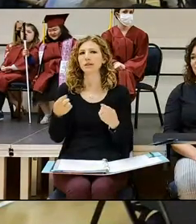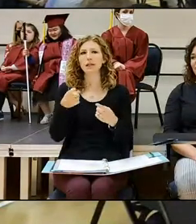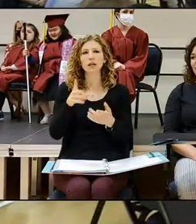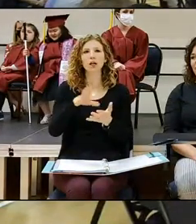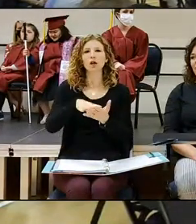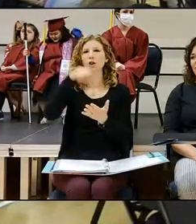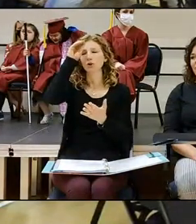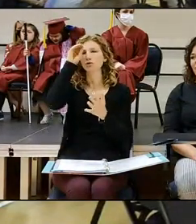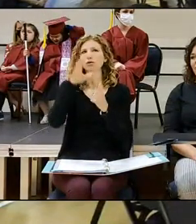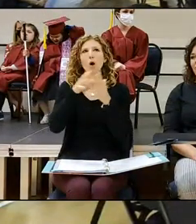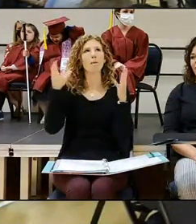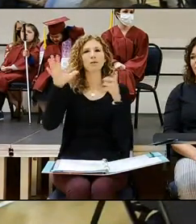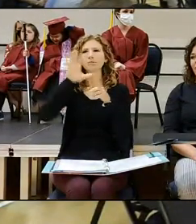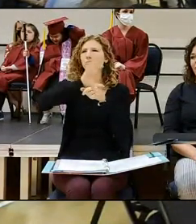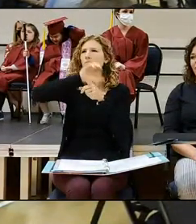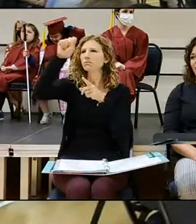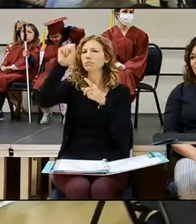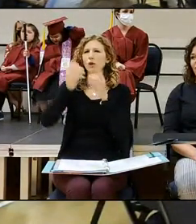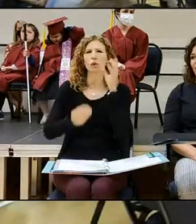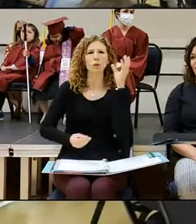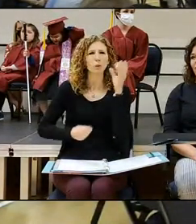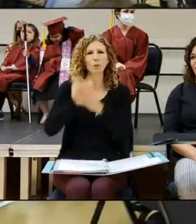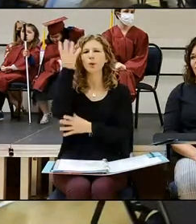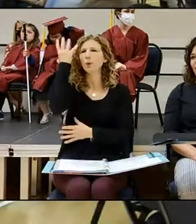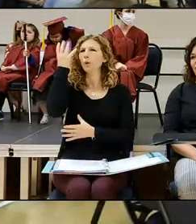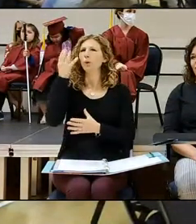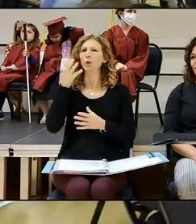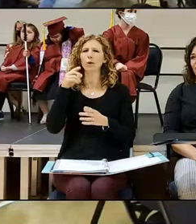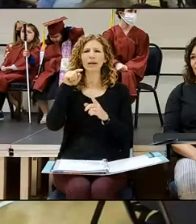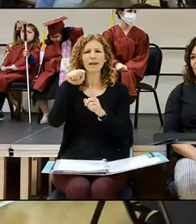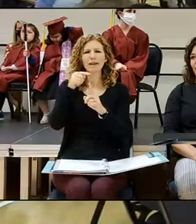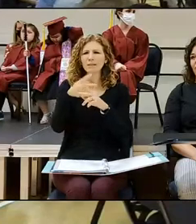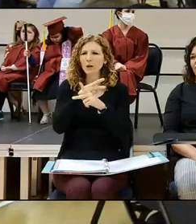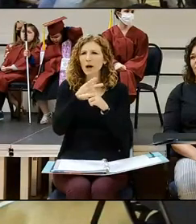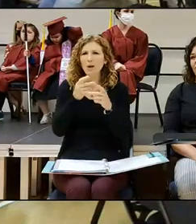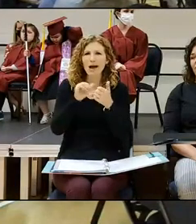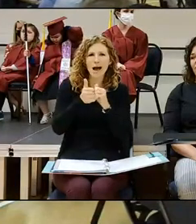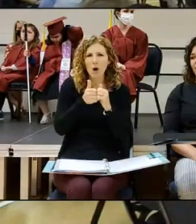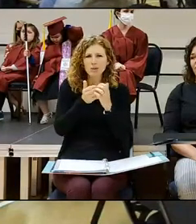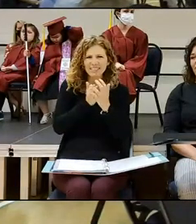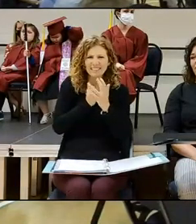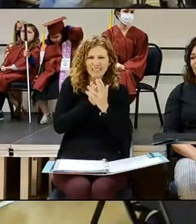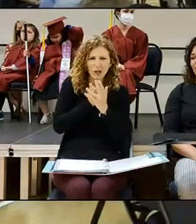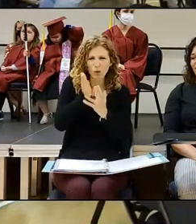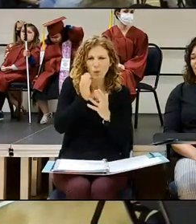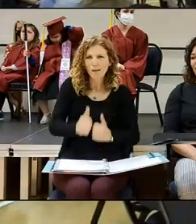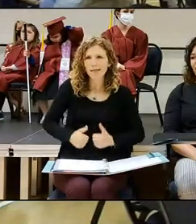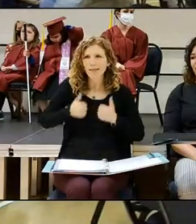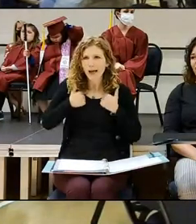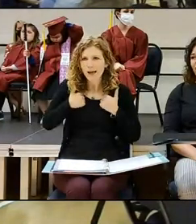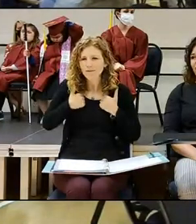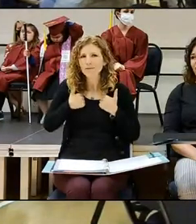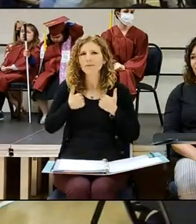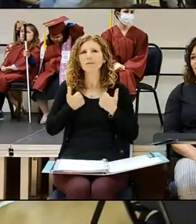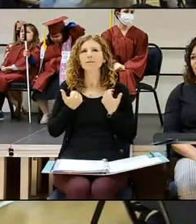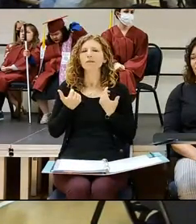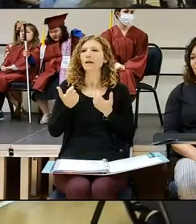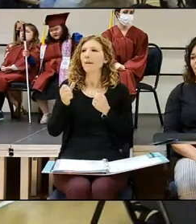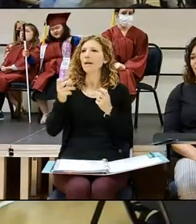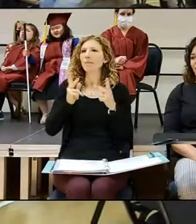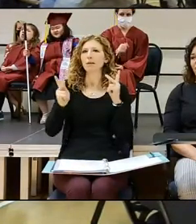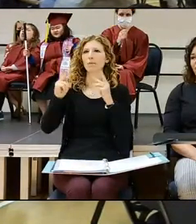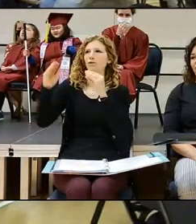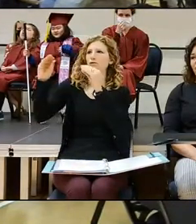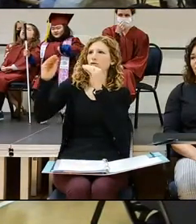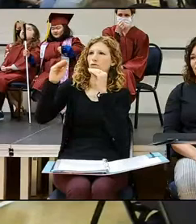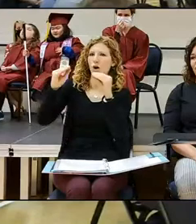so quickly. He found ways to, you know, get through life by the people that have taught him the different things here. So